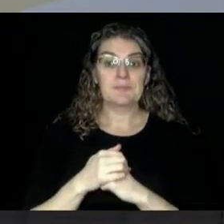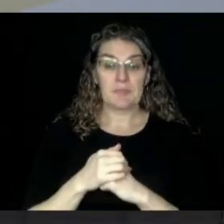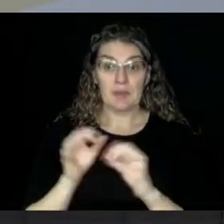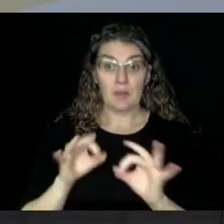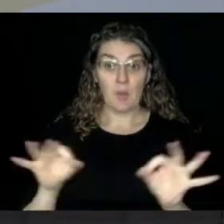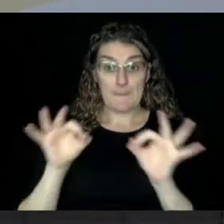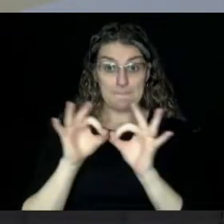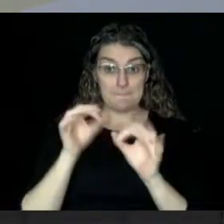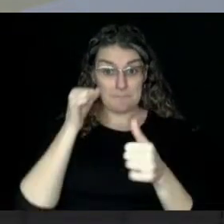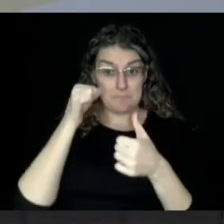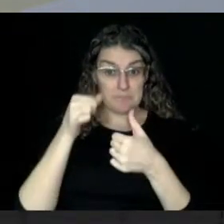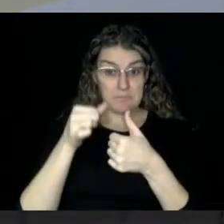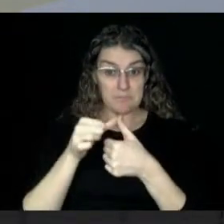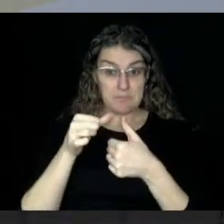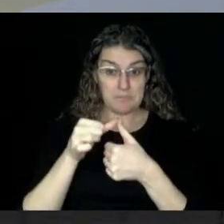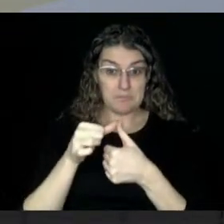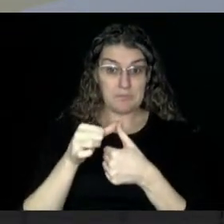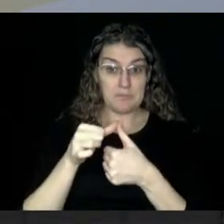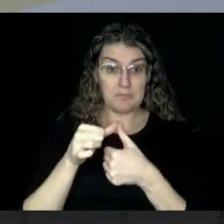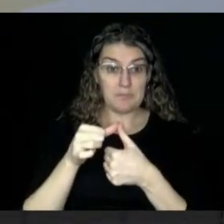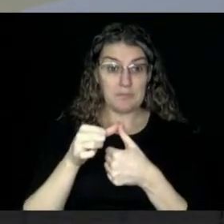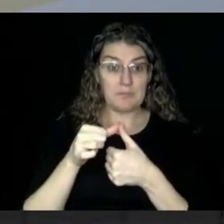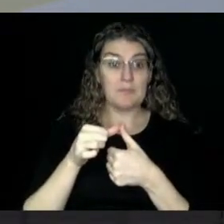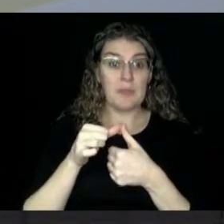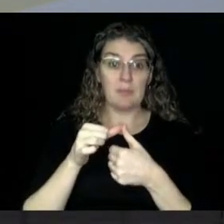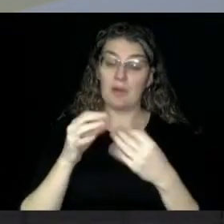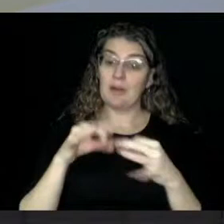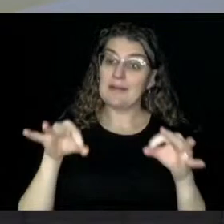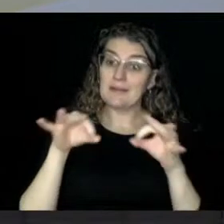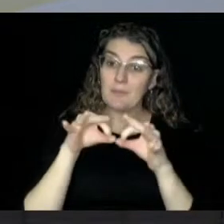of importation related to the variant strain.